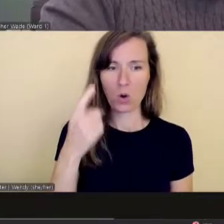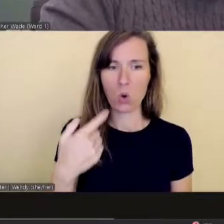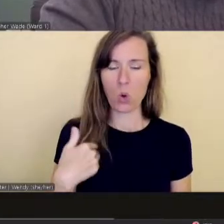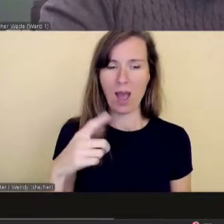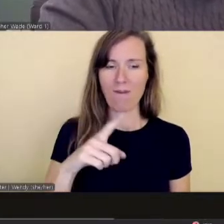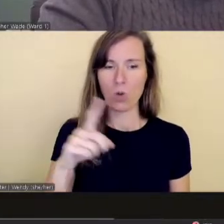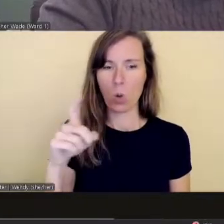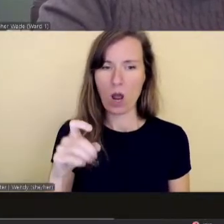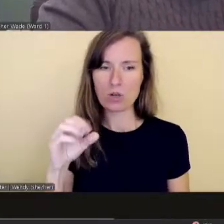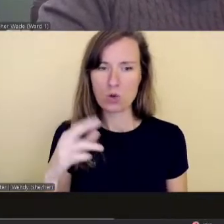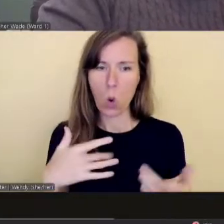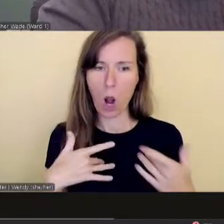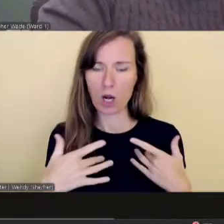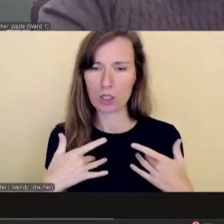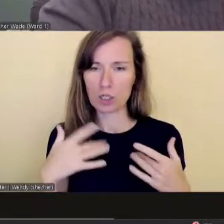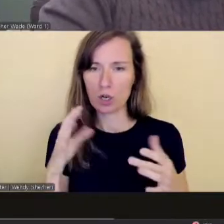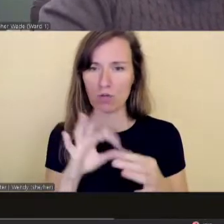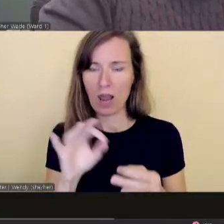About the DHS coming in?